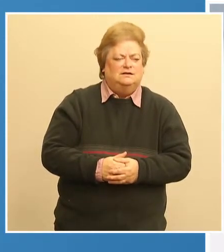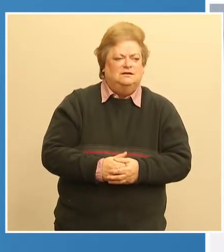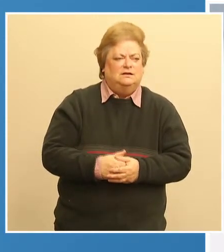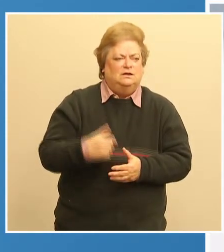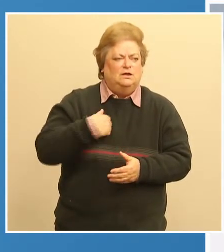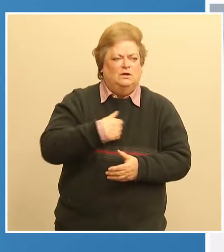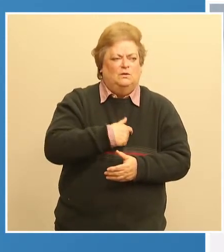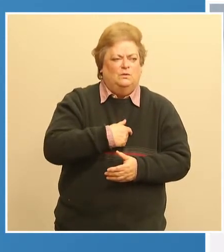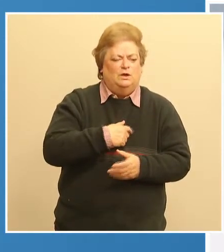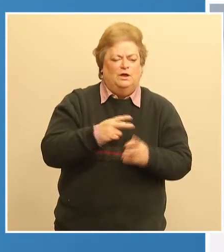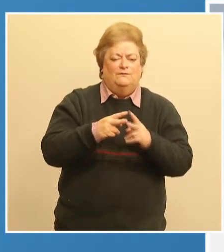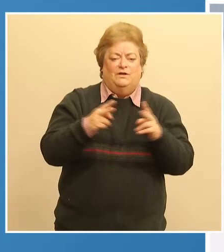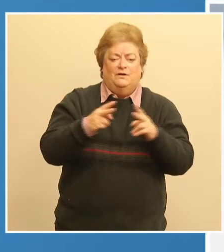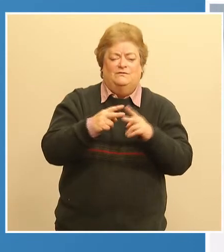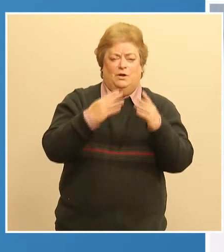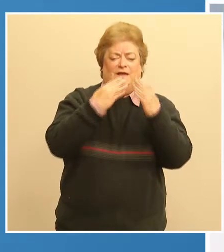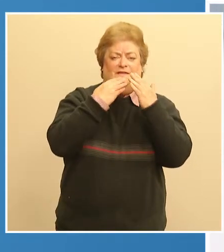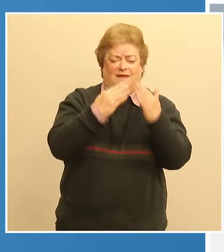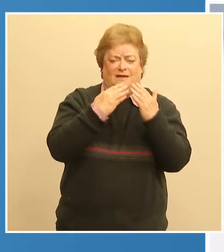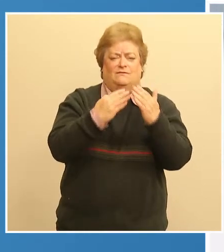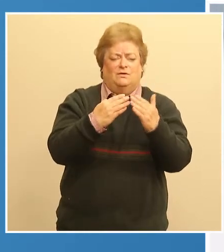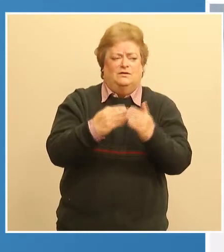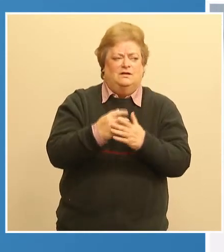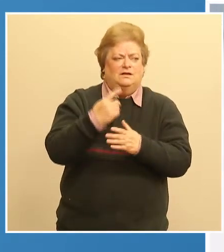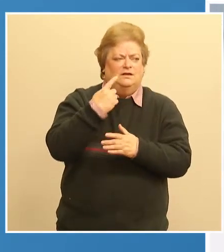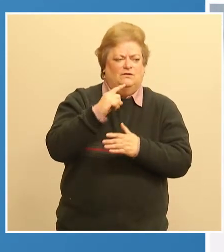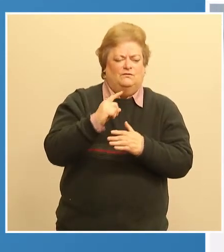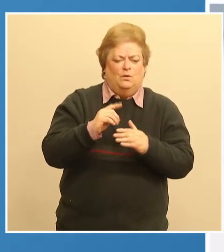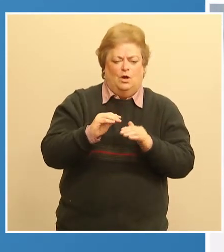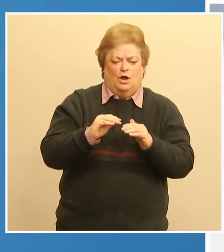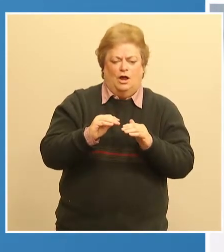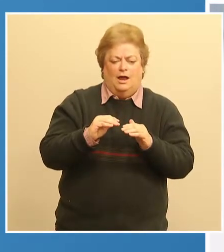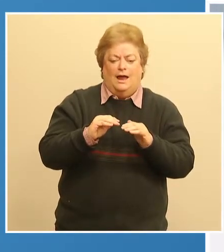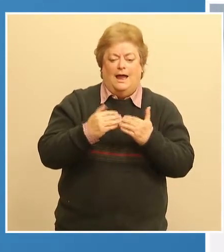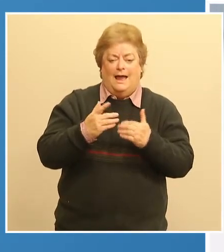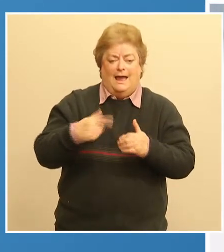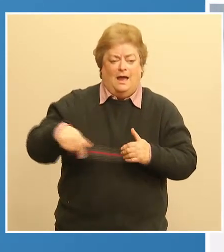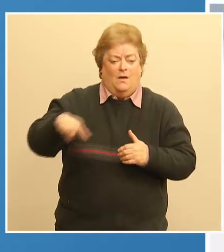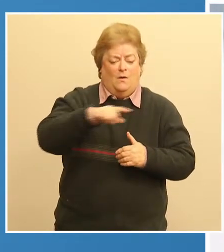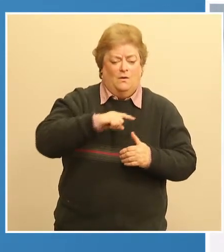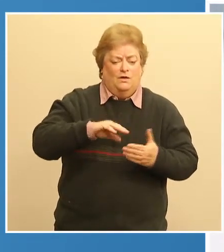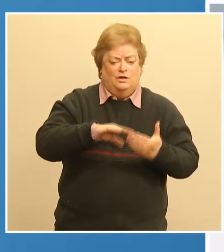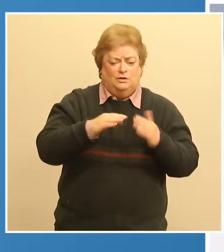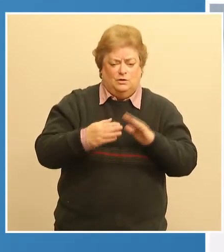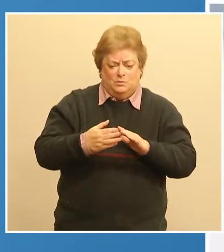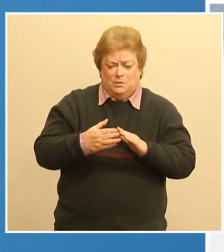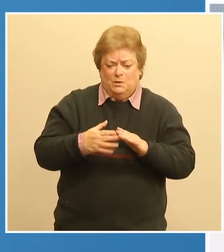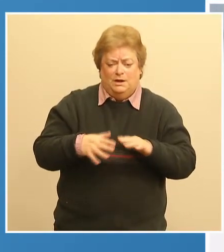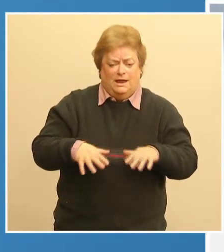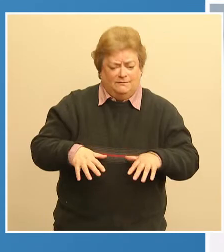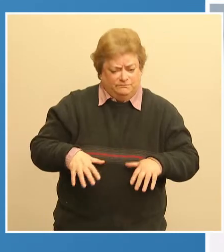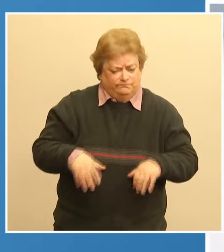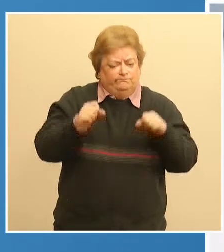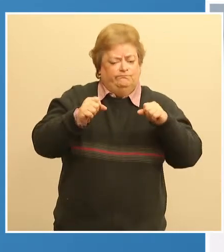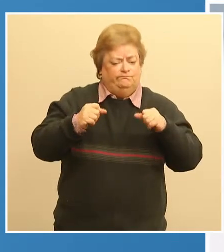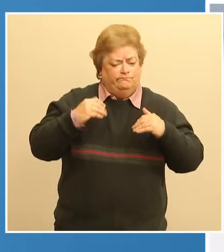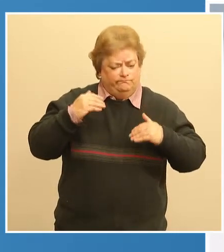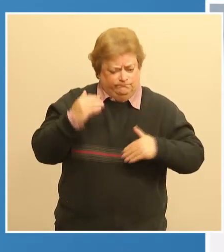we are very, very thankful right now for how the community continues to step up in Lancaster County.